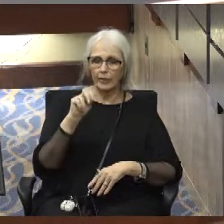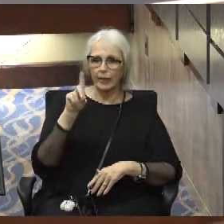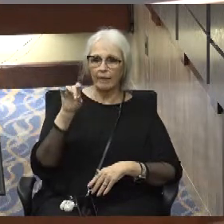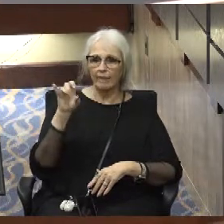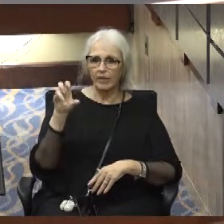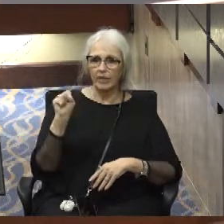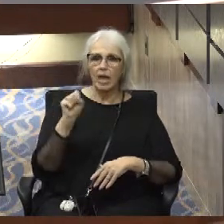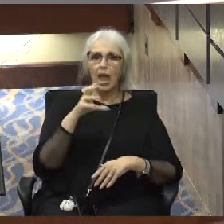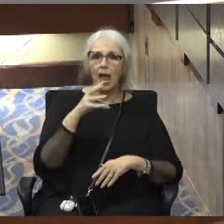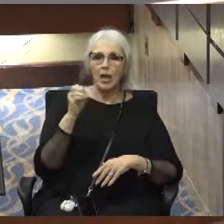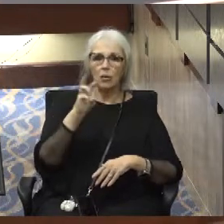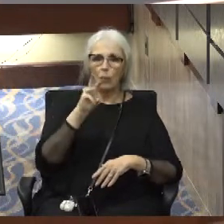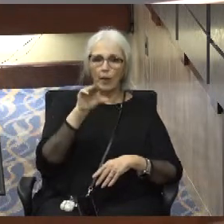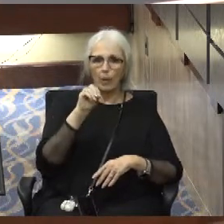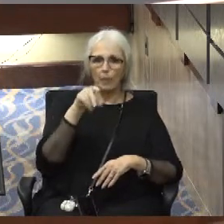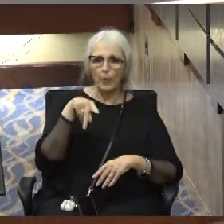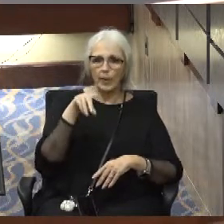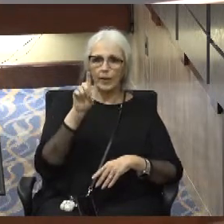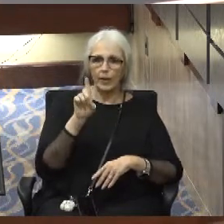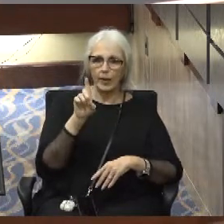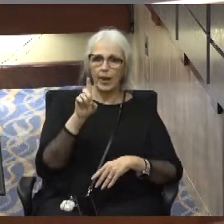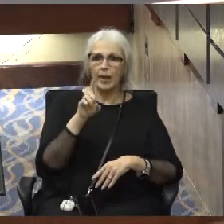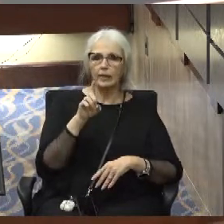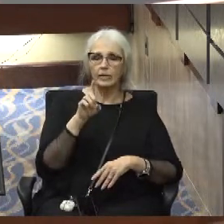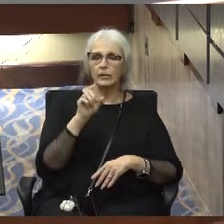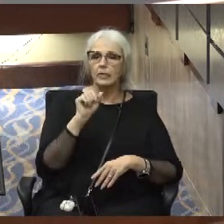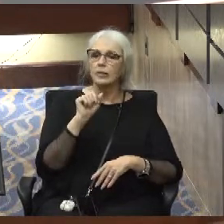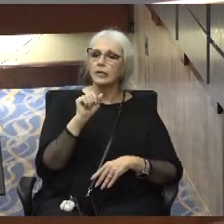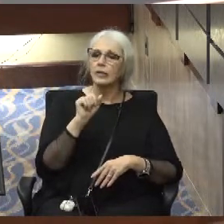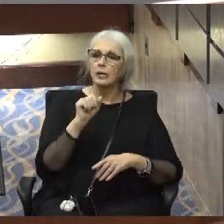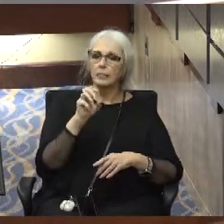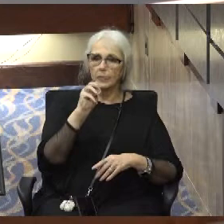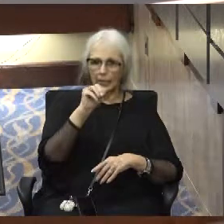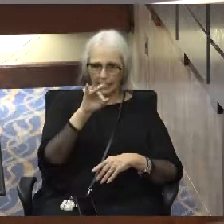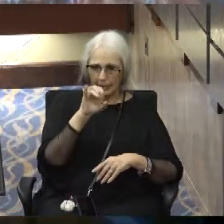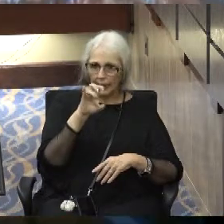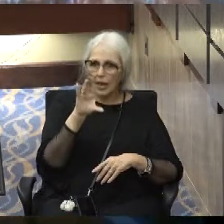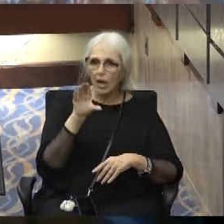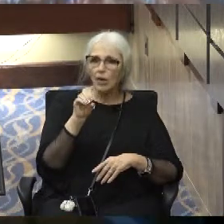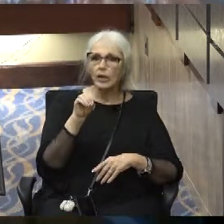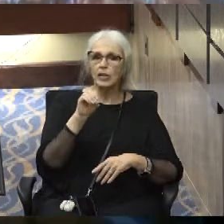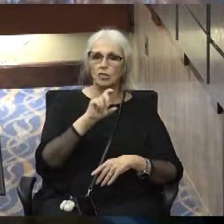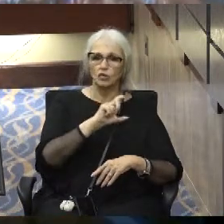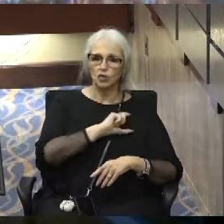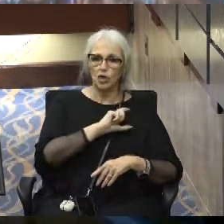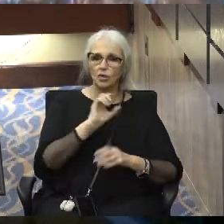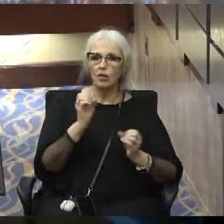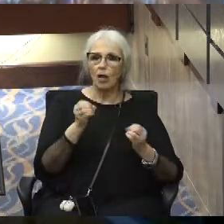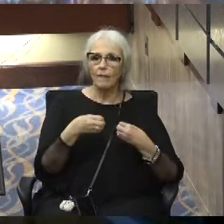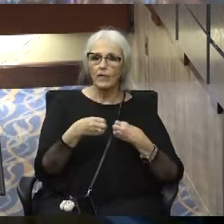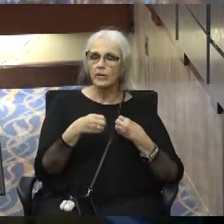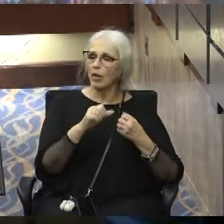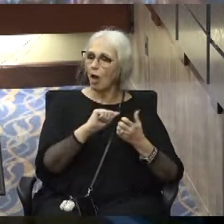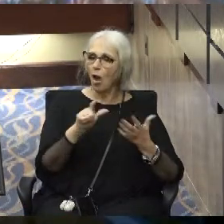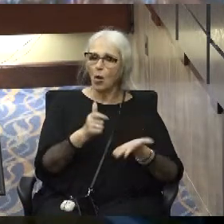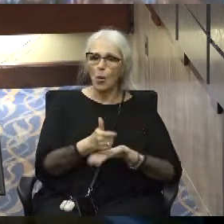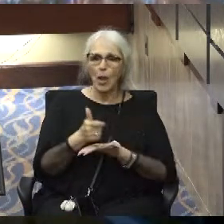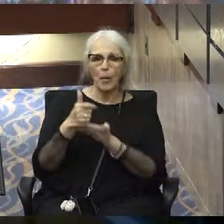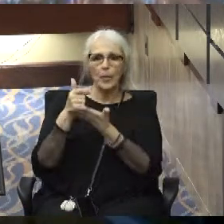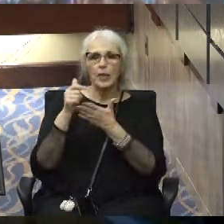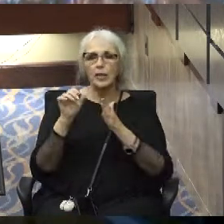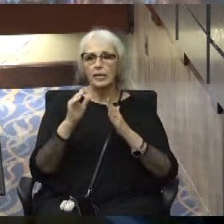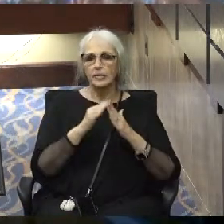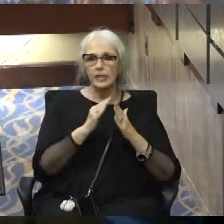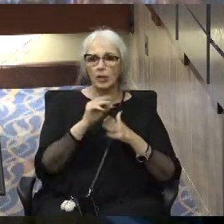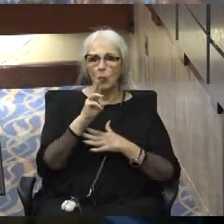Waco PD, Waco Fire, McLennan County Sheriff's Office, and all who helped to ensure that the City of Waco provided